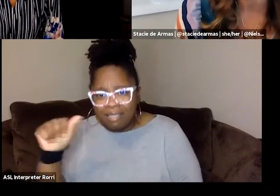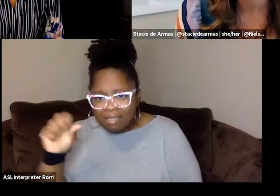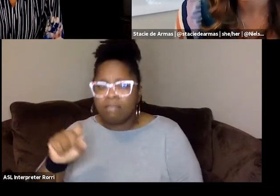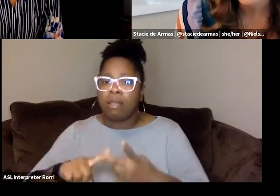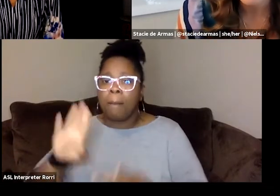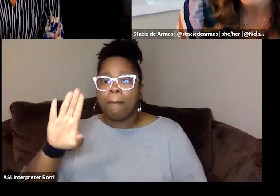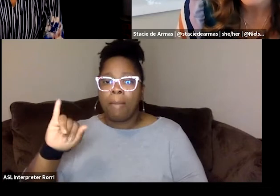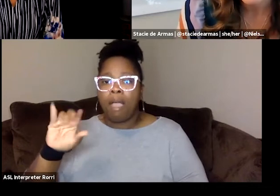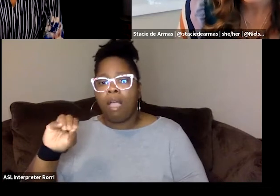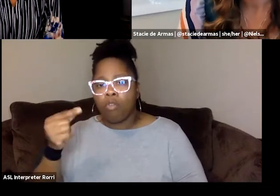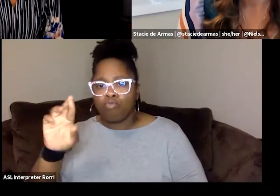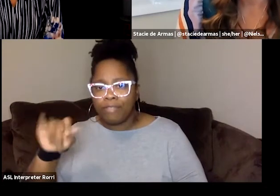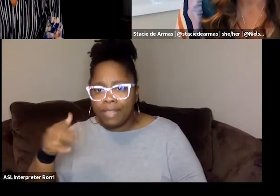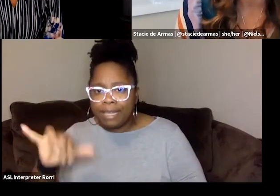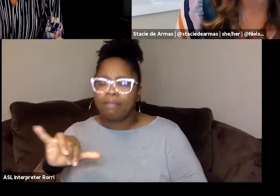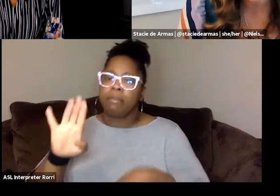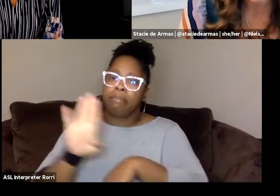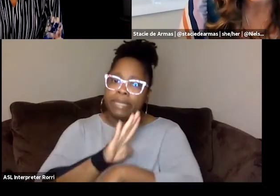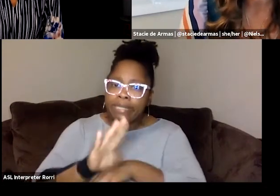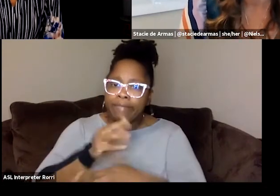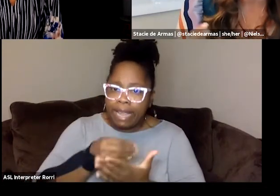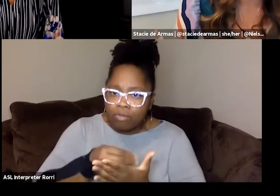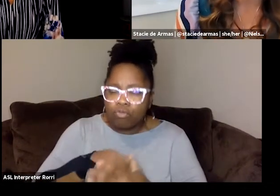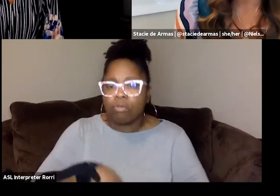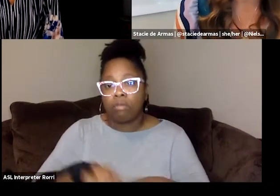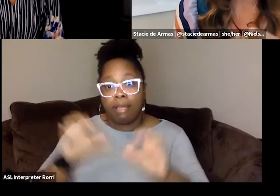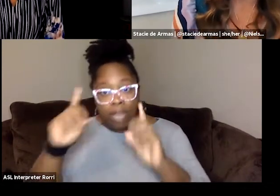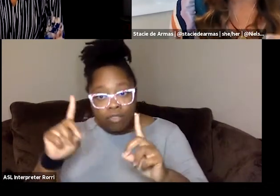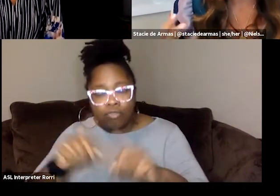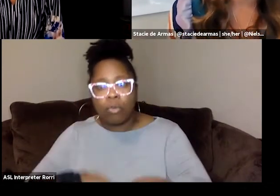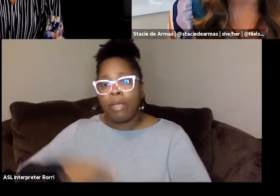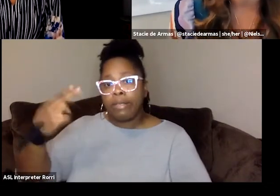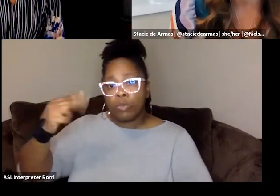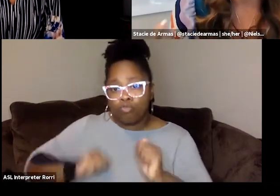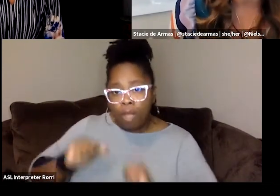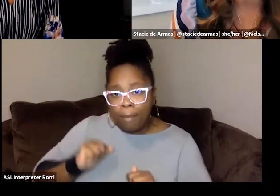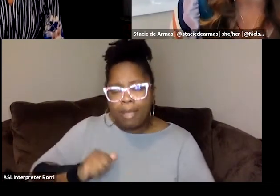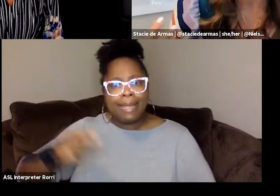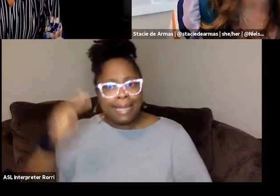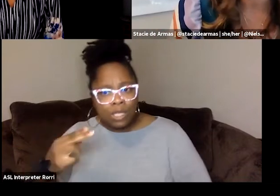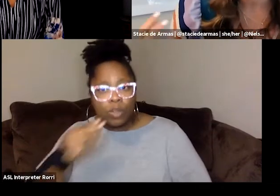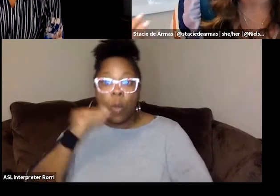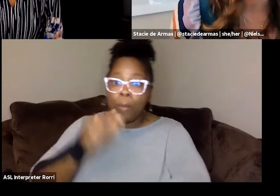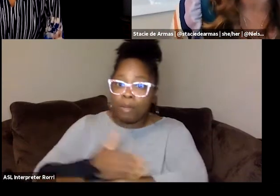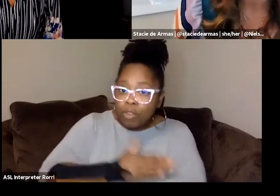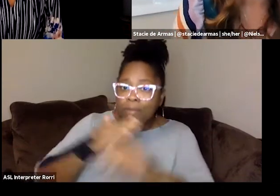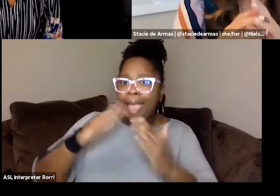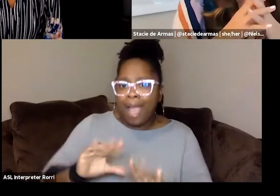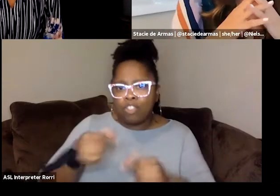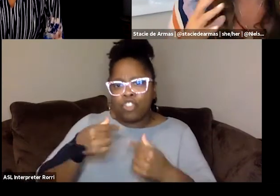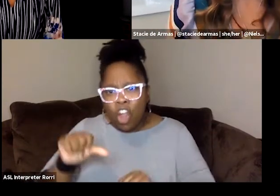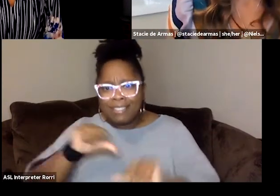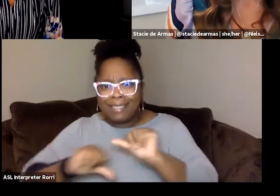Biography, business and financial, educational, historical dramas, history, home improvement, house and garden, science, technology,